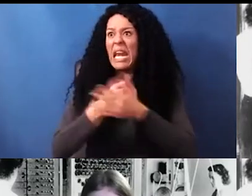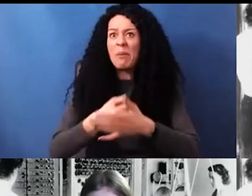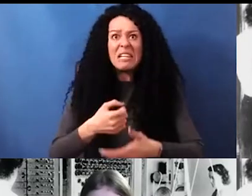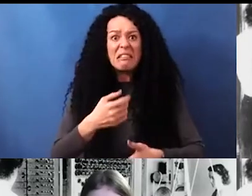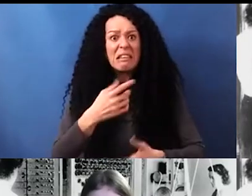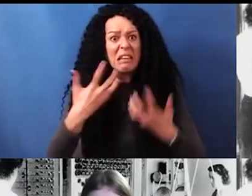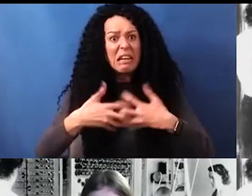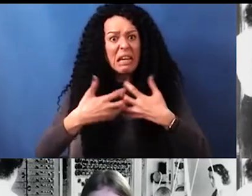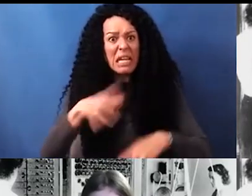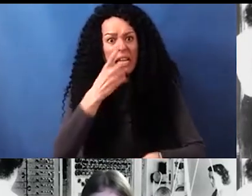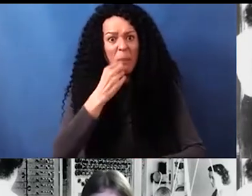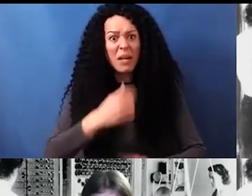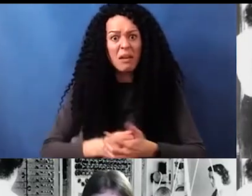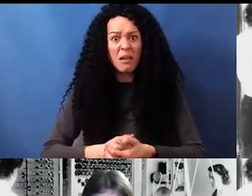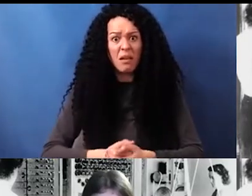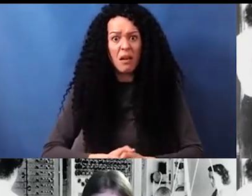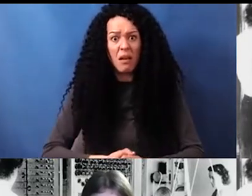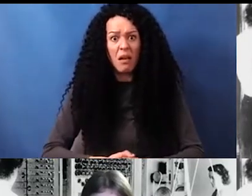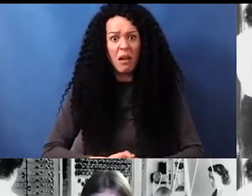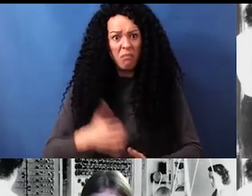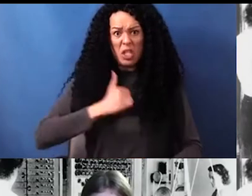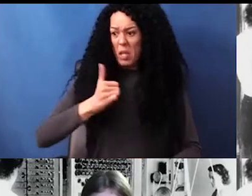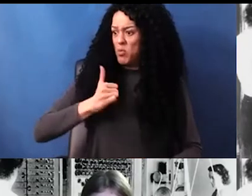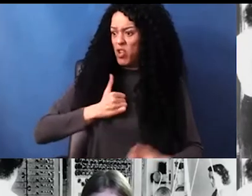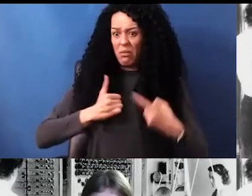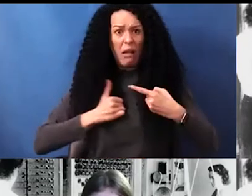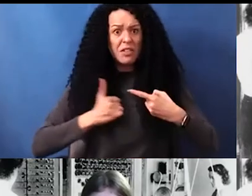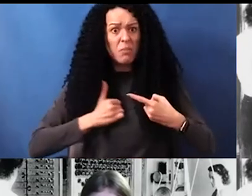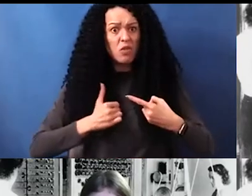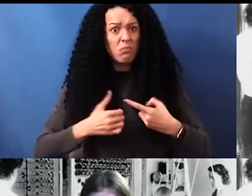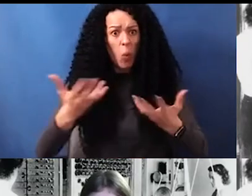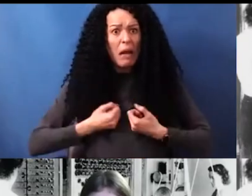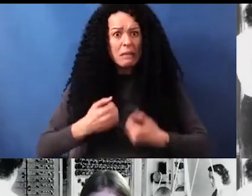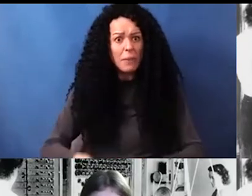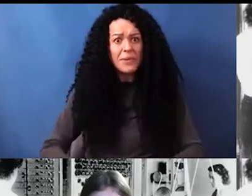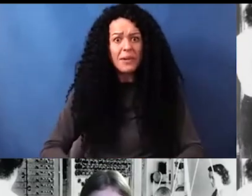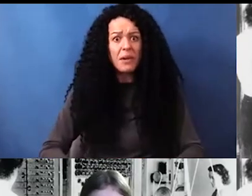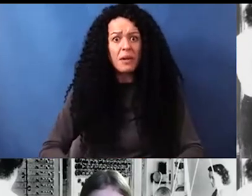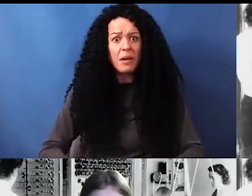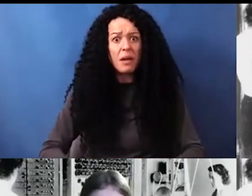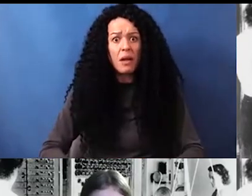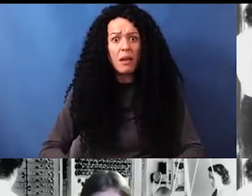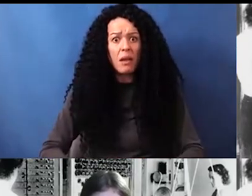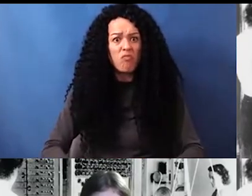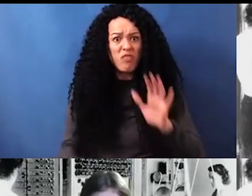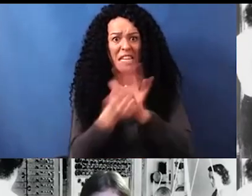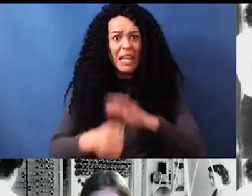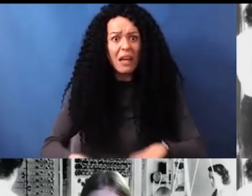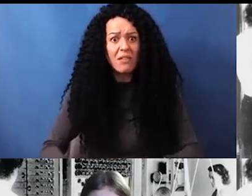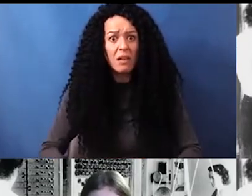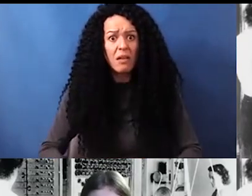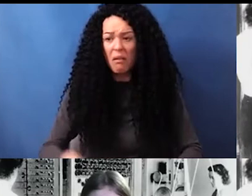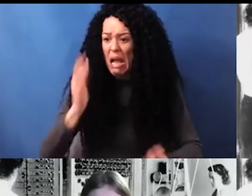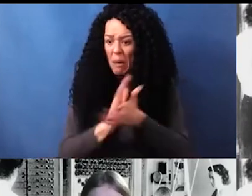we have limited abilities, us making assumptions about us? I can't have this. It's ridiculous.